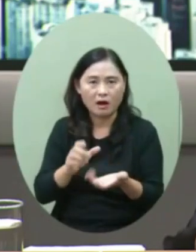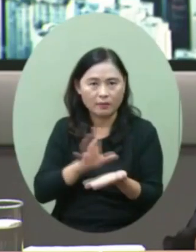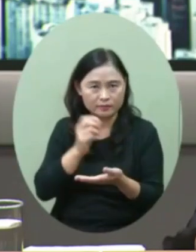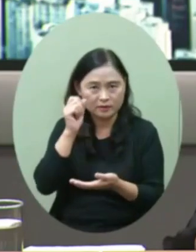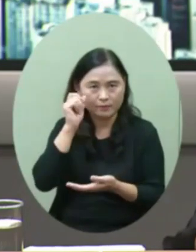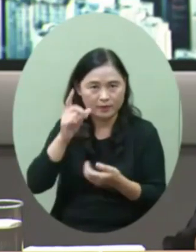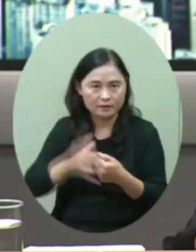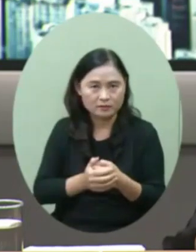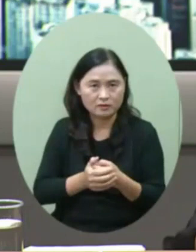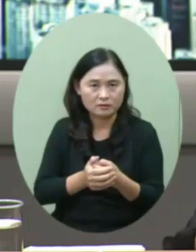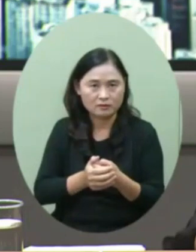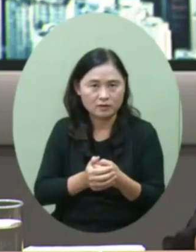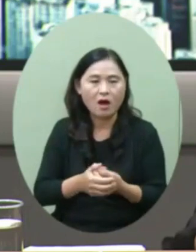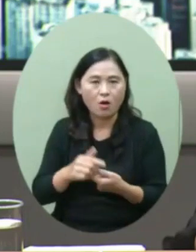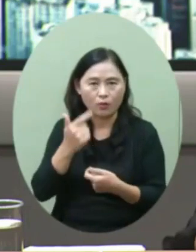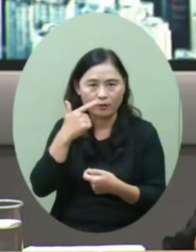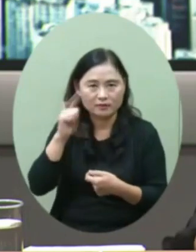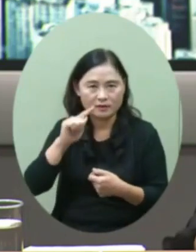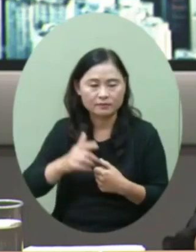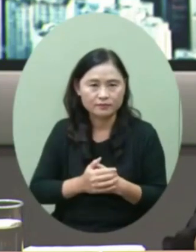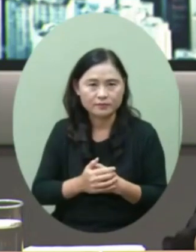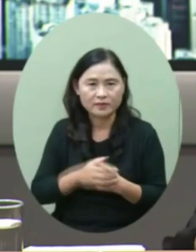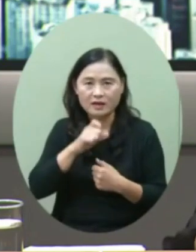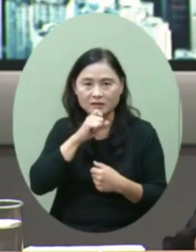and groundbreaking in that